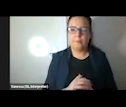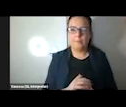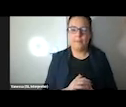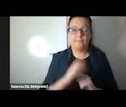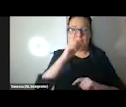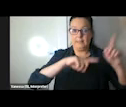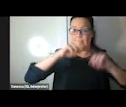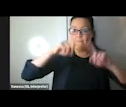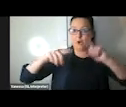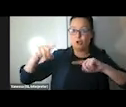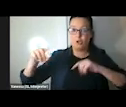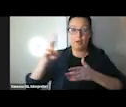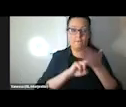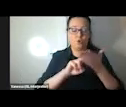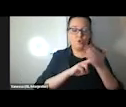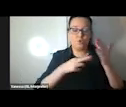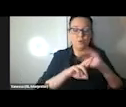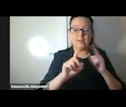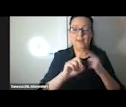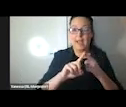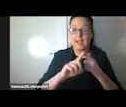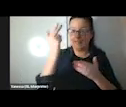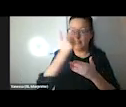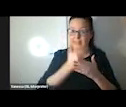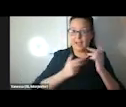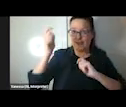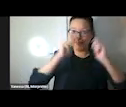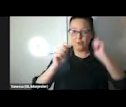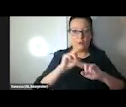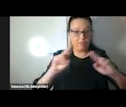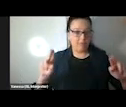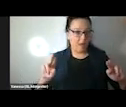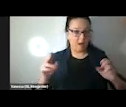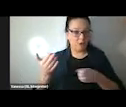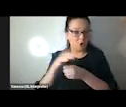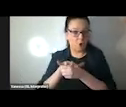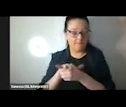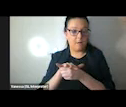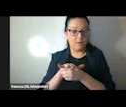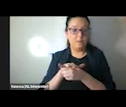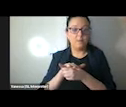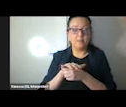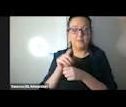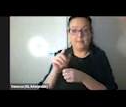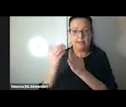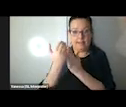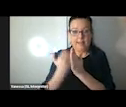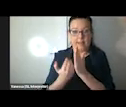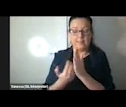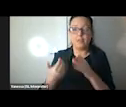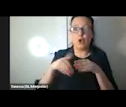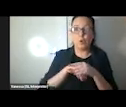diversity of users and design considerations that are not covered by the technical guidance document Part M include things such as